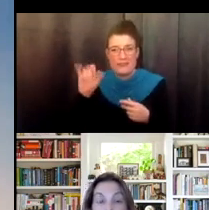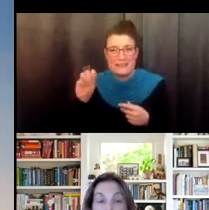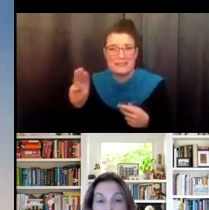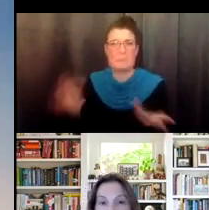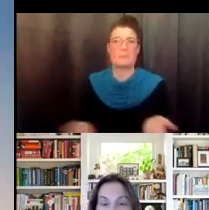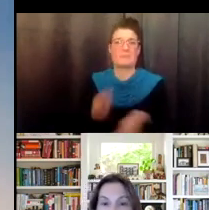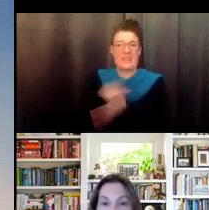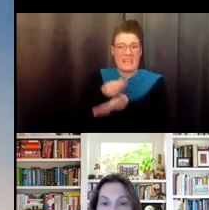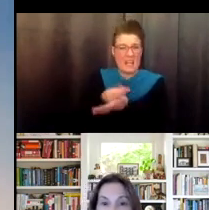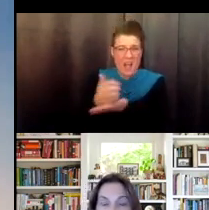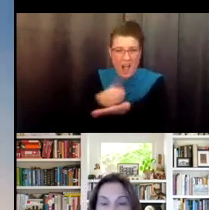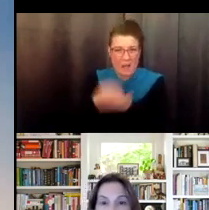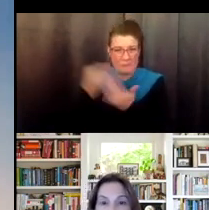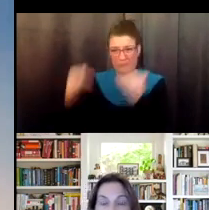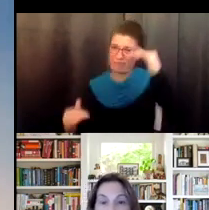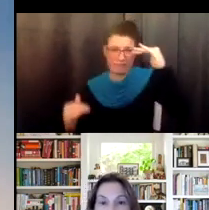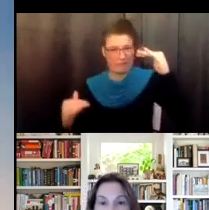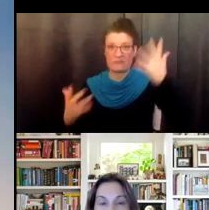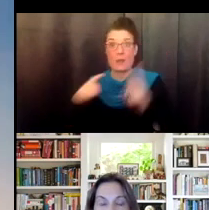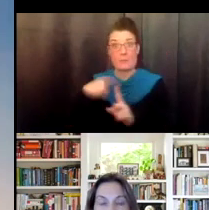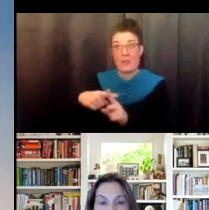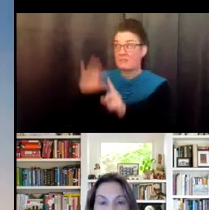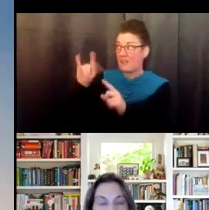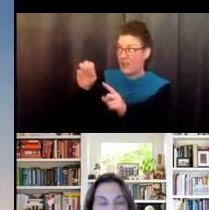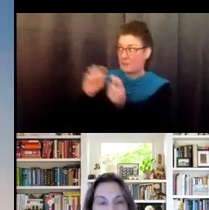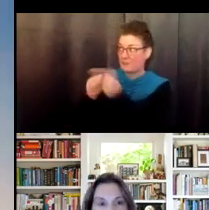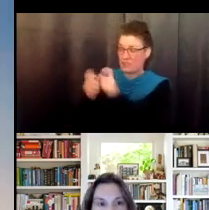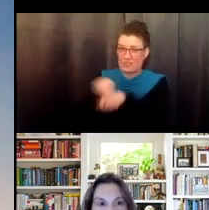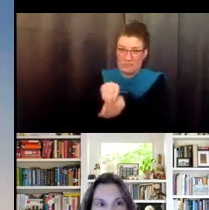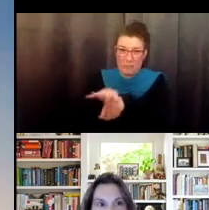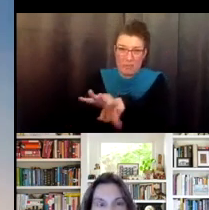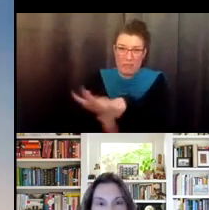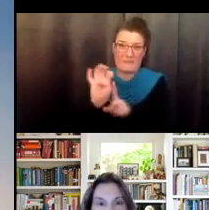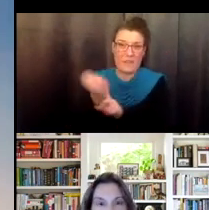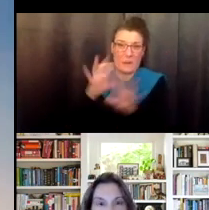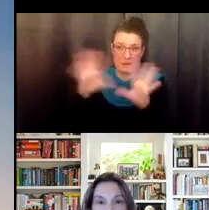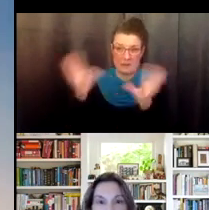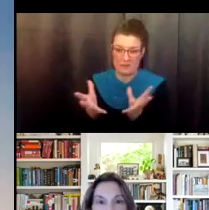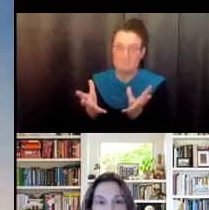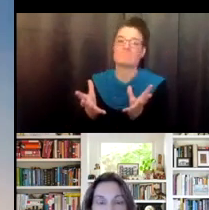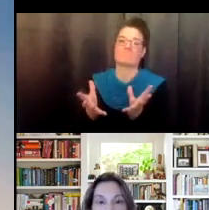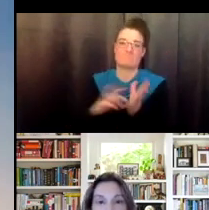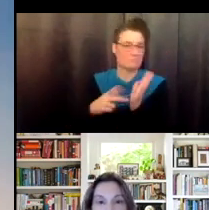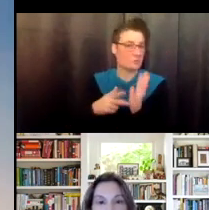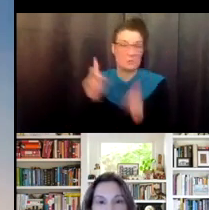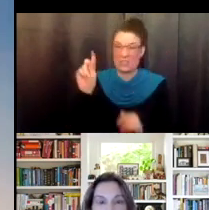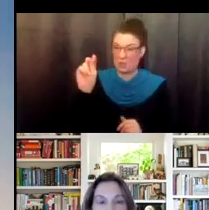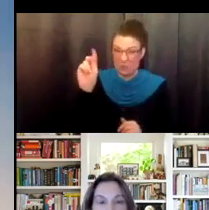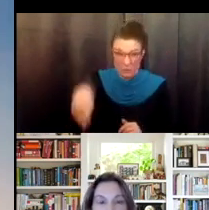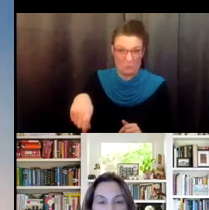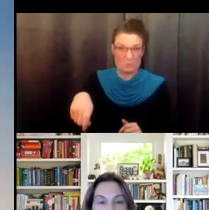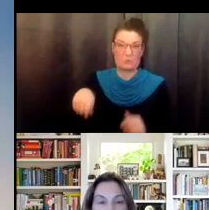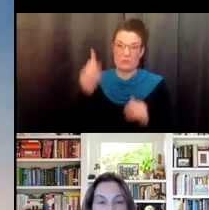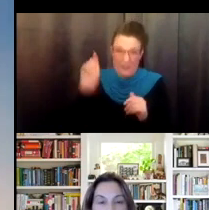along with the environmental consequences of climate change, we do really need to find a way to build back better.